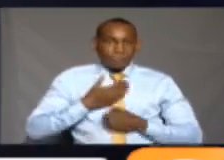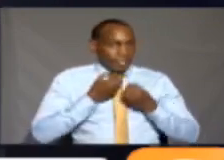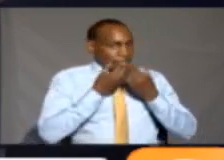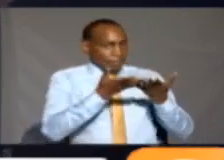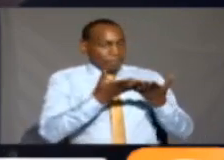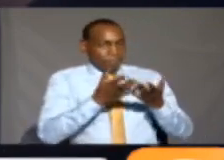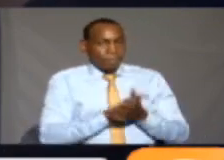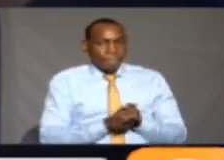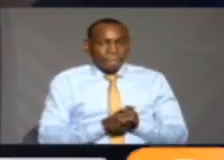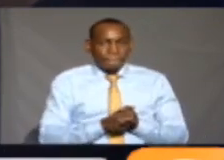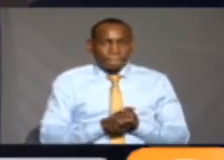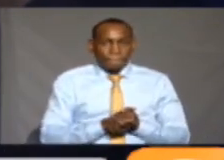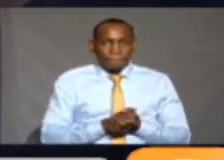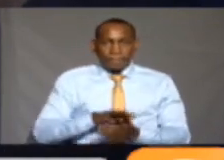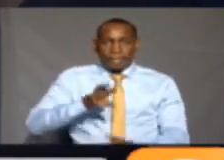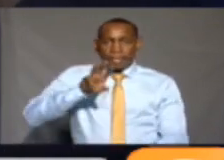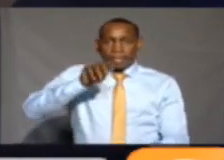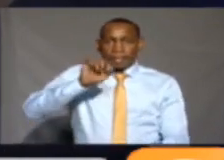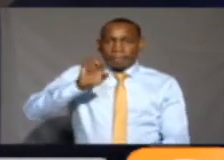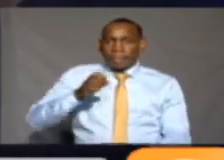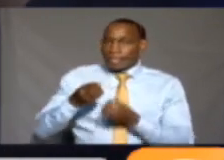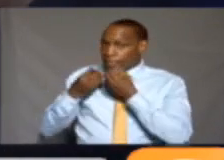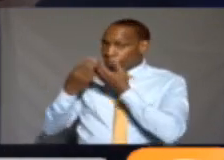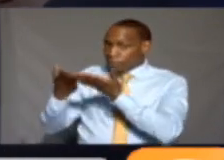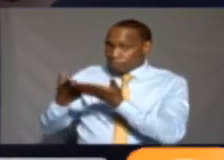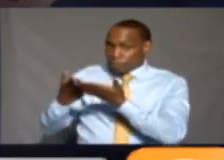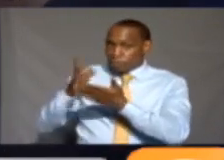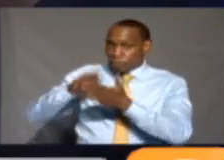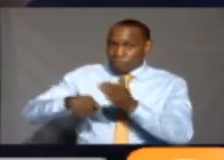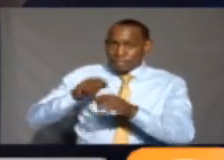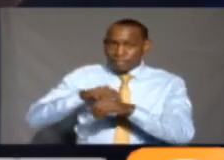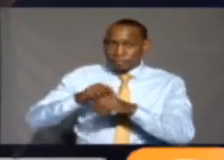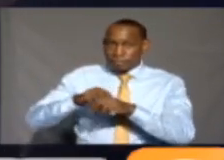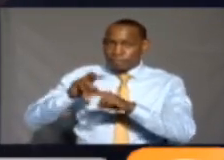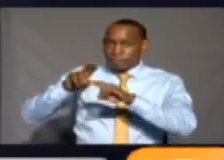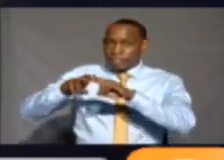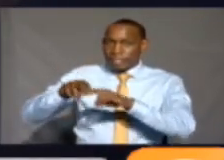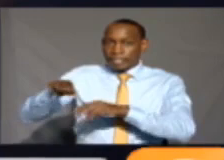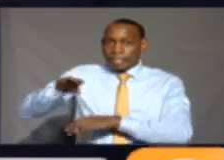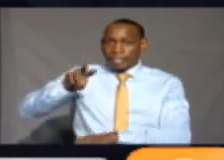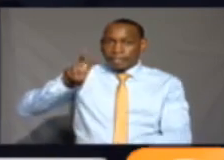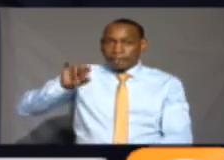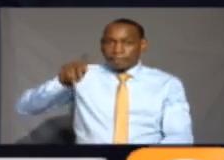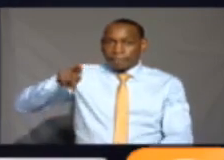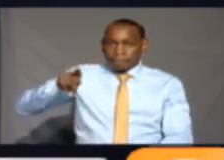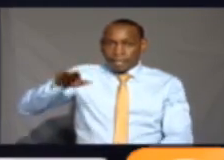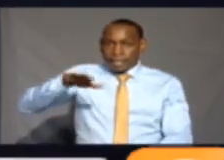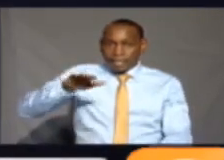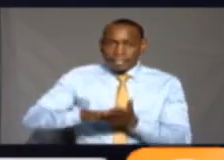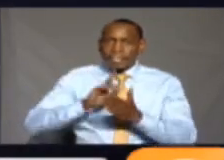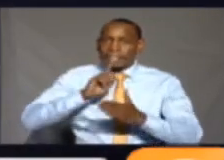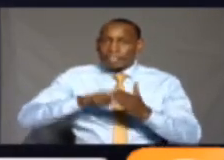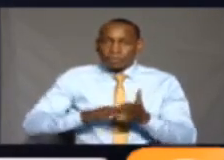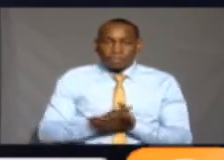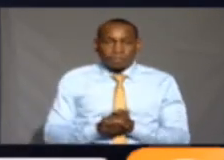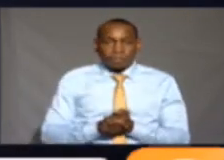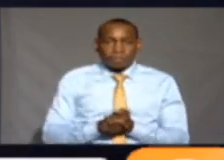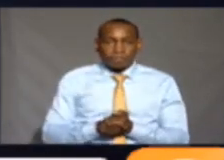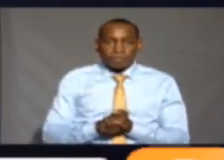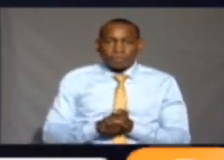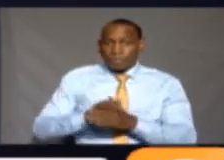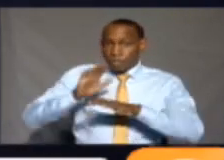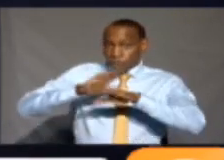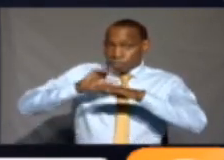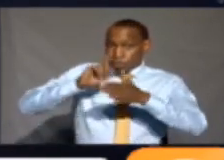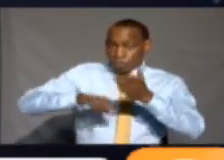crack. Michael King told you one thing when we were seated at the VIP at West Caribbean. Yes. He told you, it's